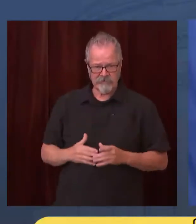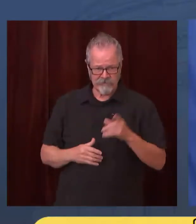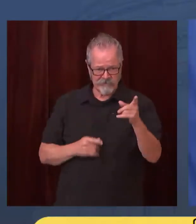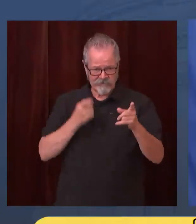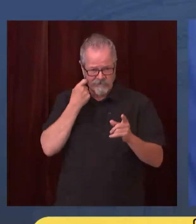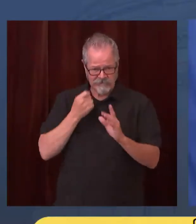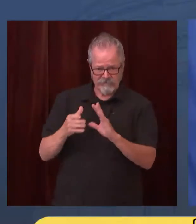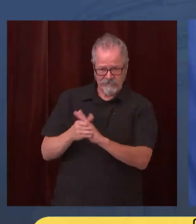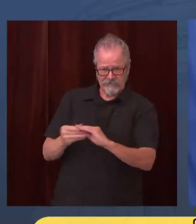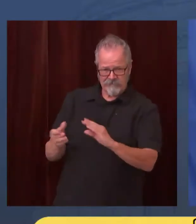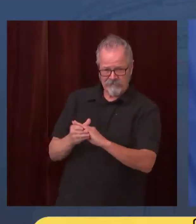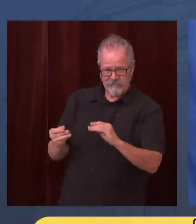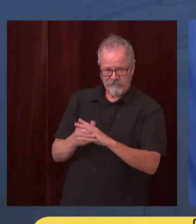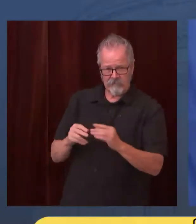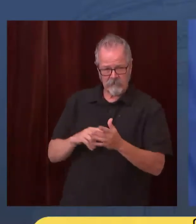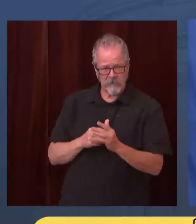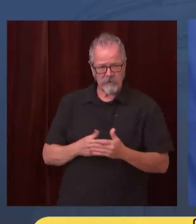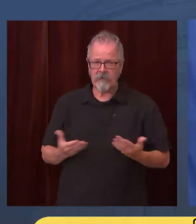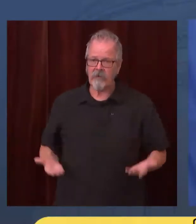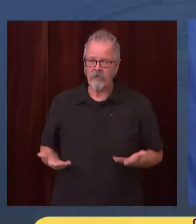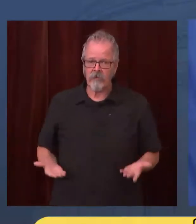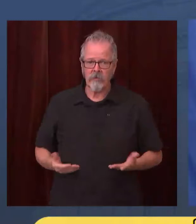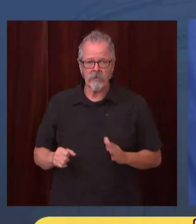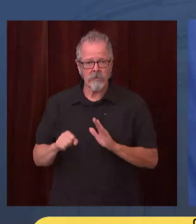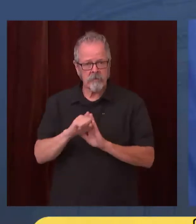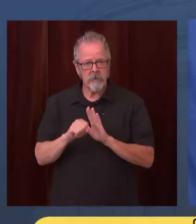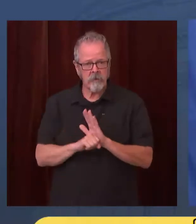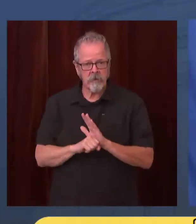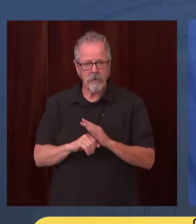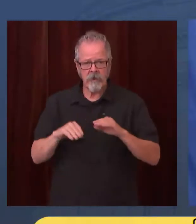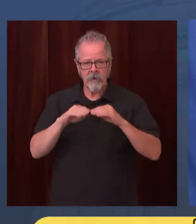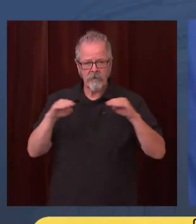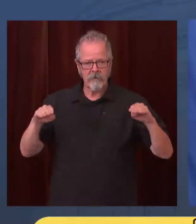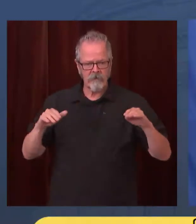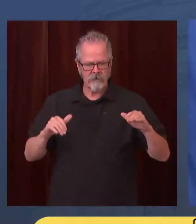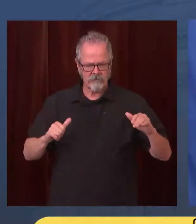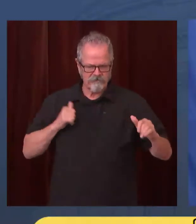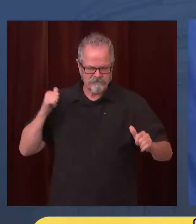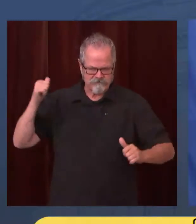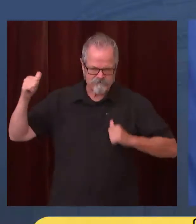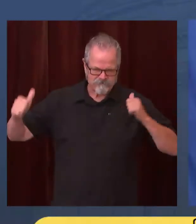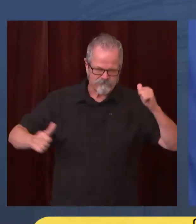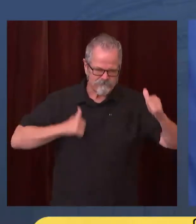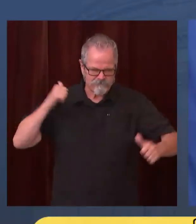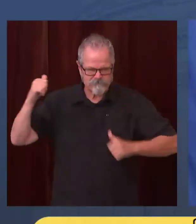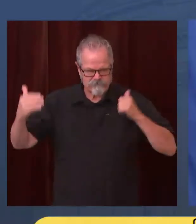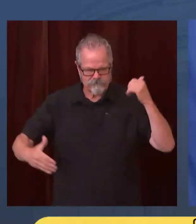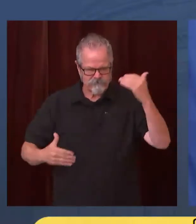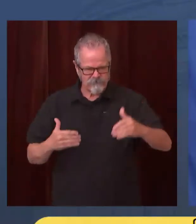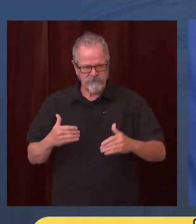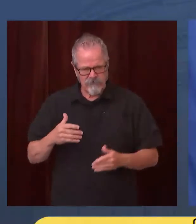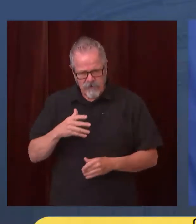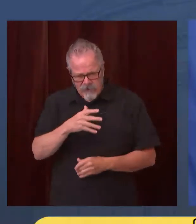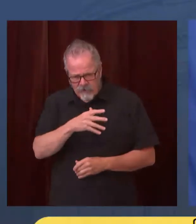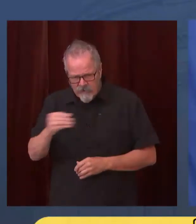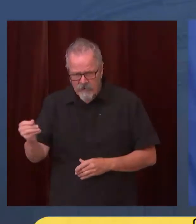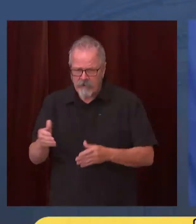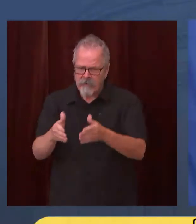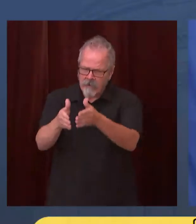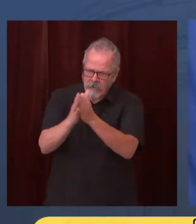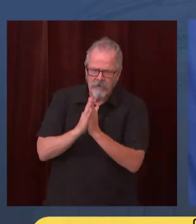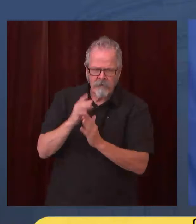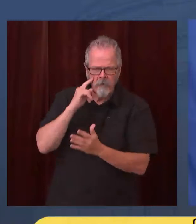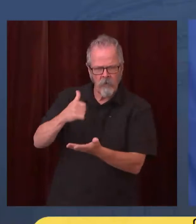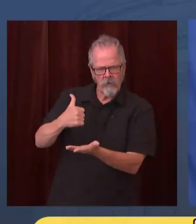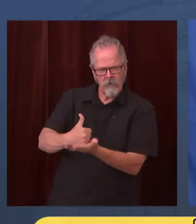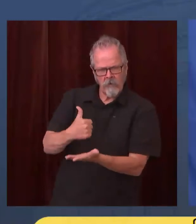know are going to help, but we're also asking for the help of our community members. We are asking our community members to do the